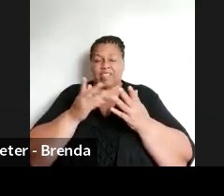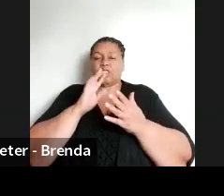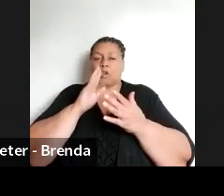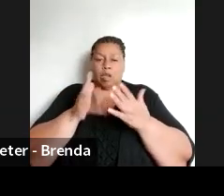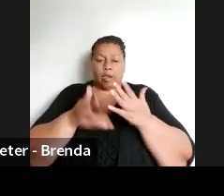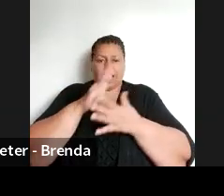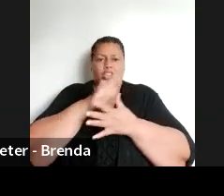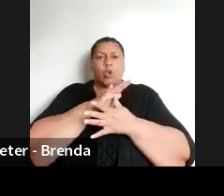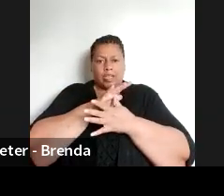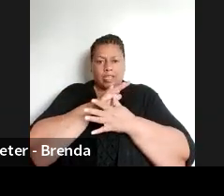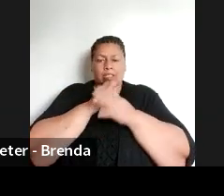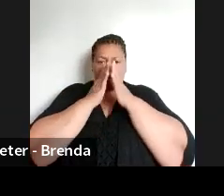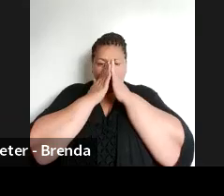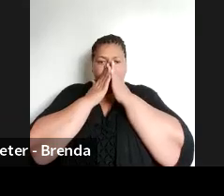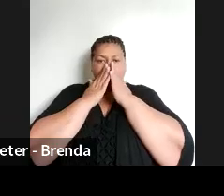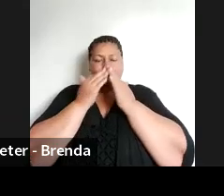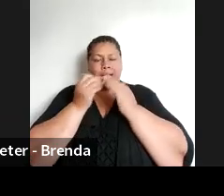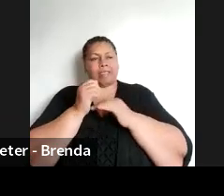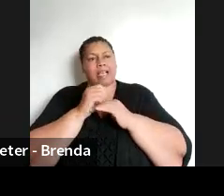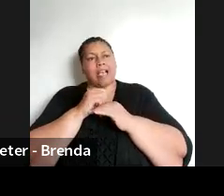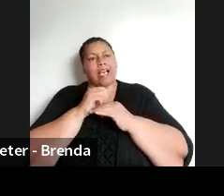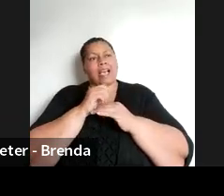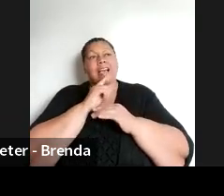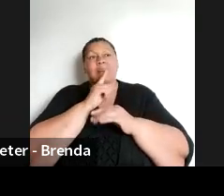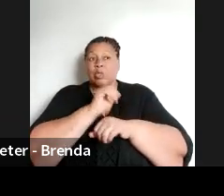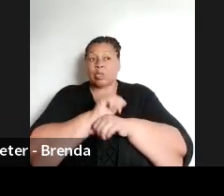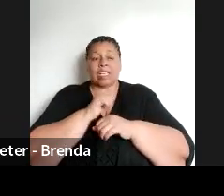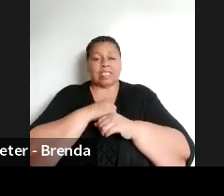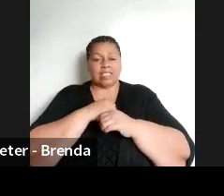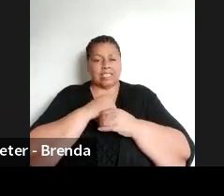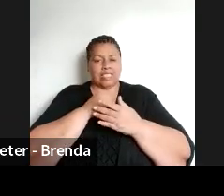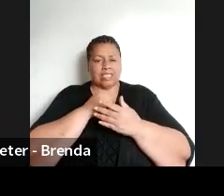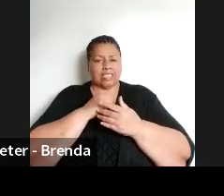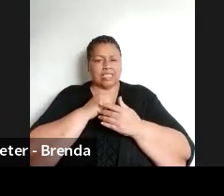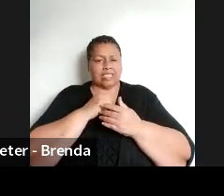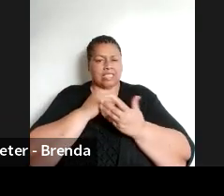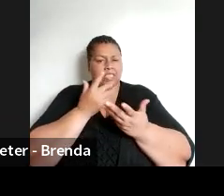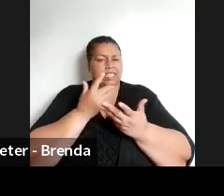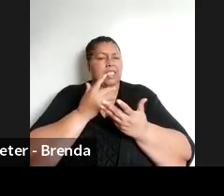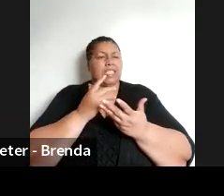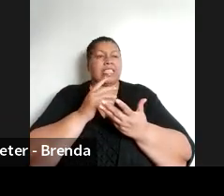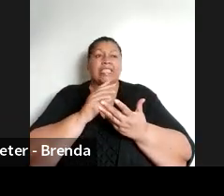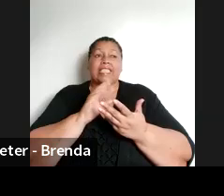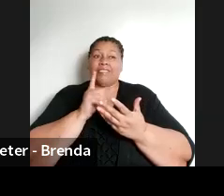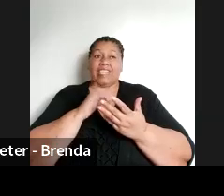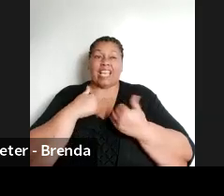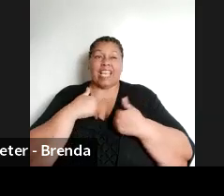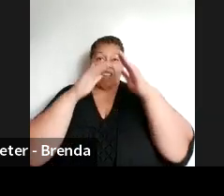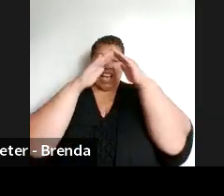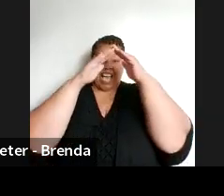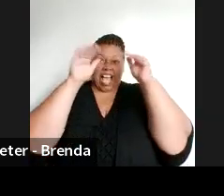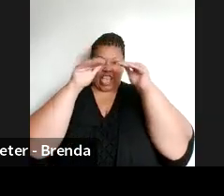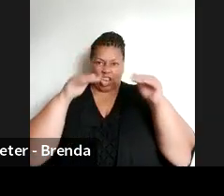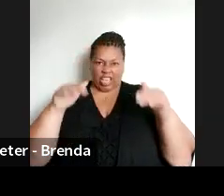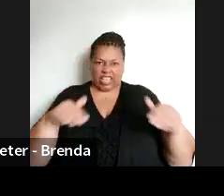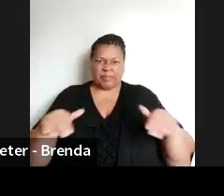Absolutely. And so I hear not to be, so there is disability hierarchy within our movement as well. And